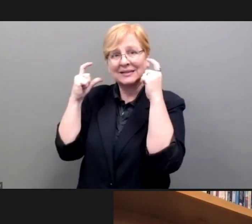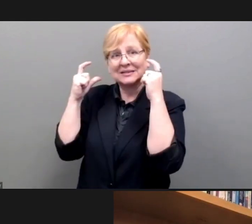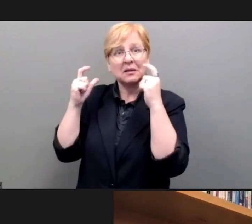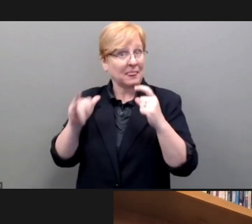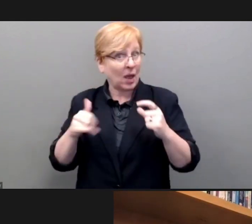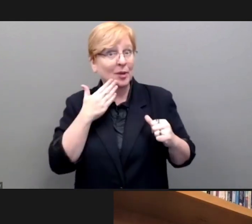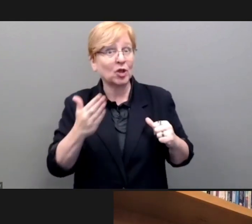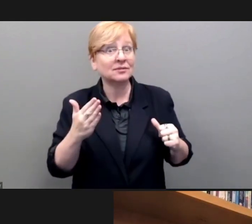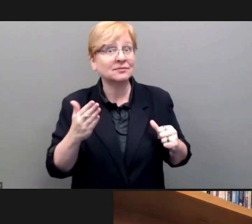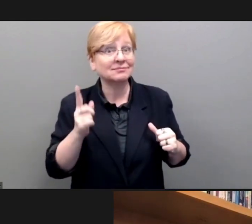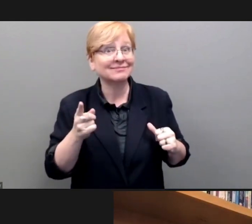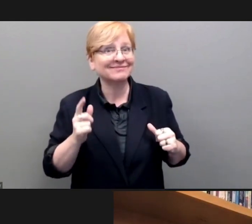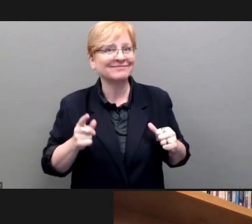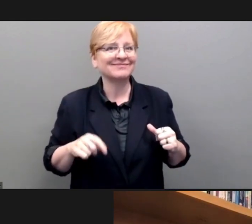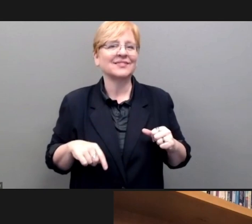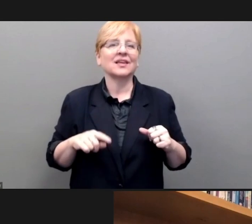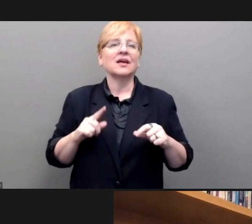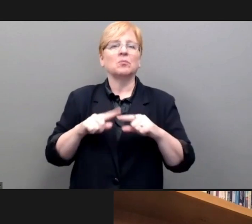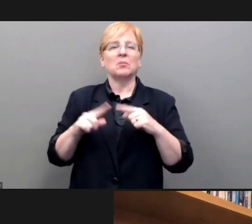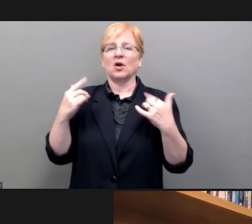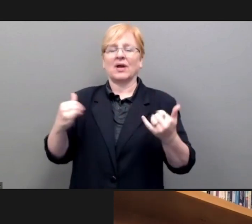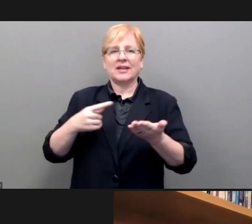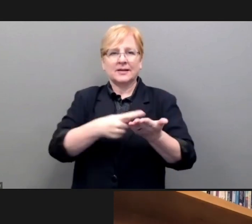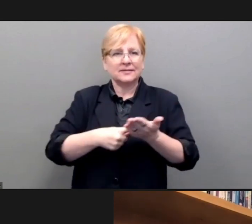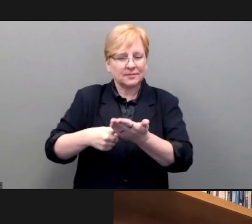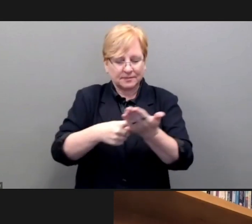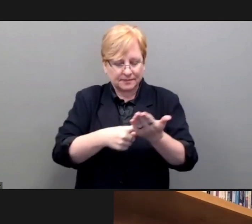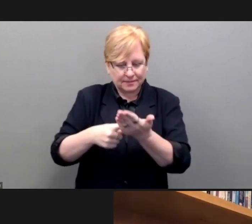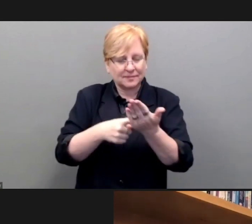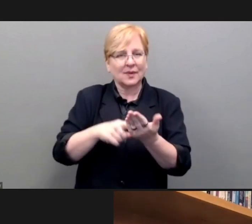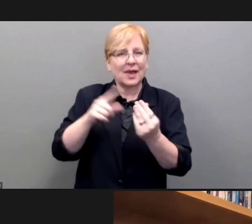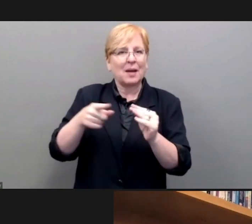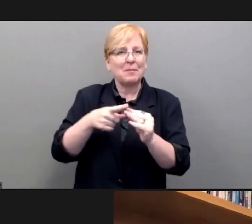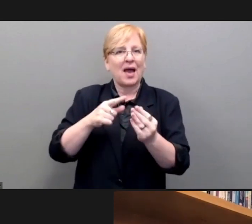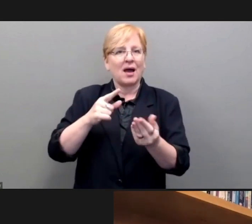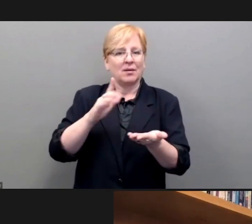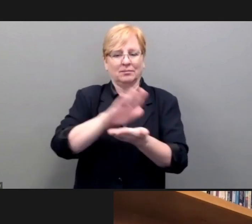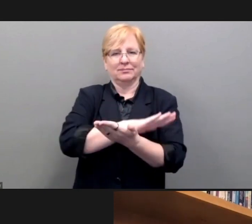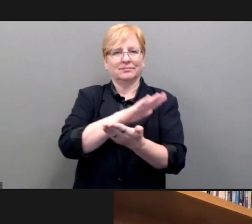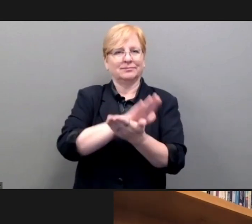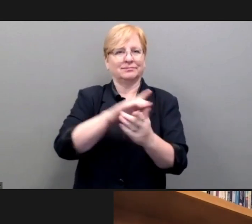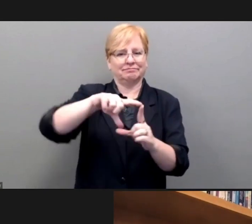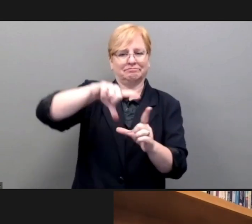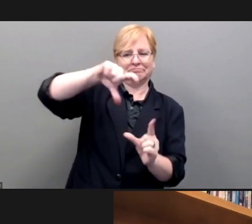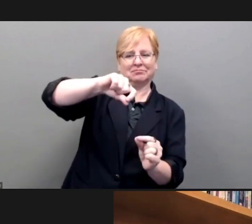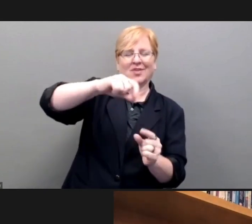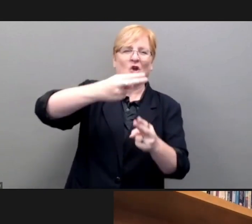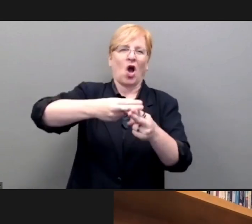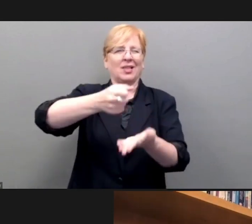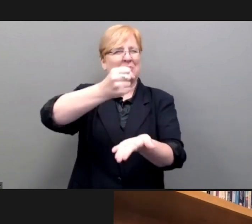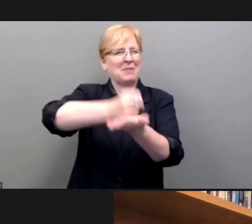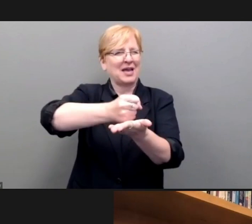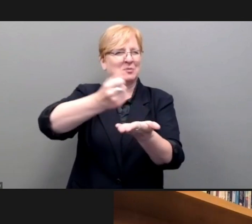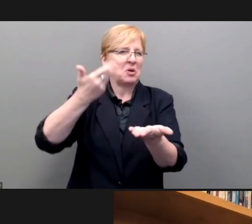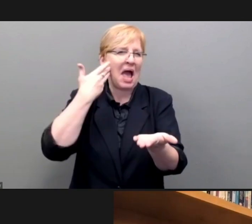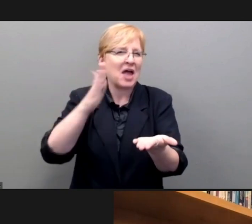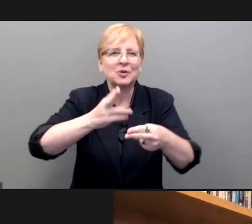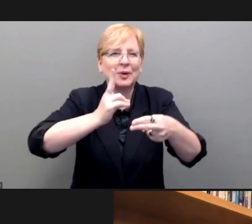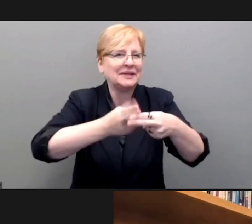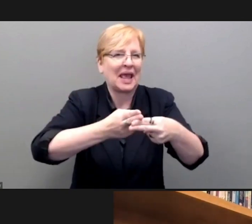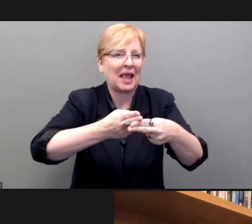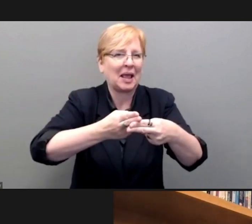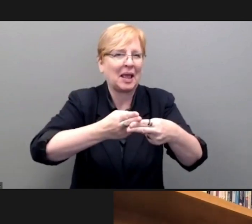the debate about vaccine passports is an important one. I don't know, I'd call it a passport, but being really clear